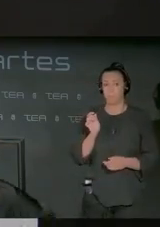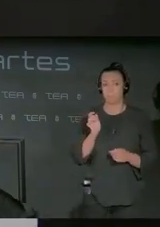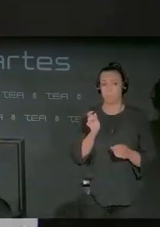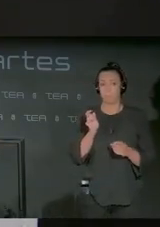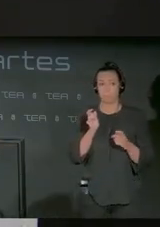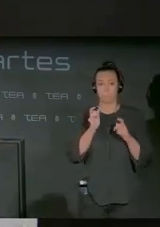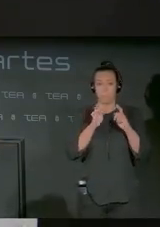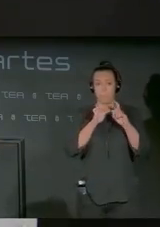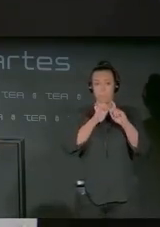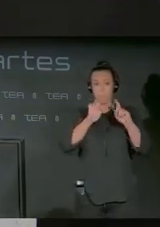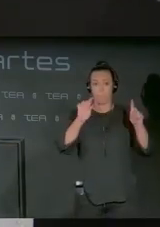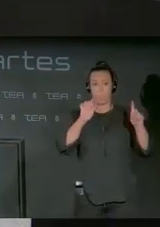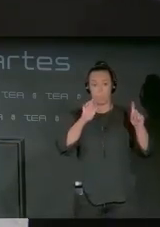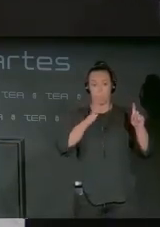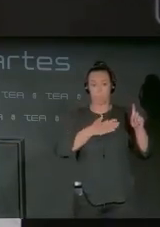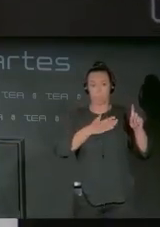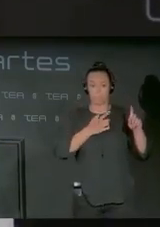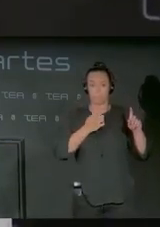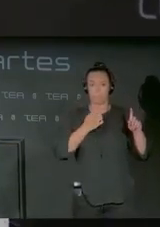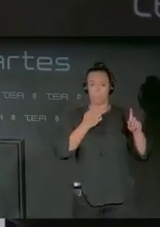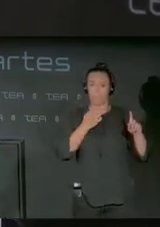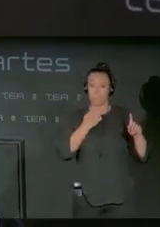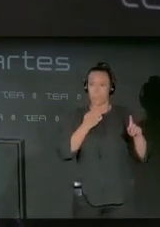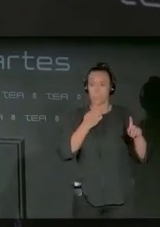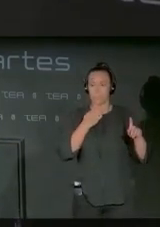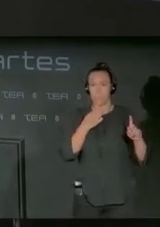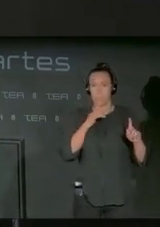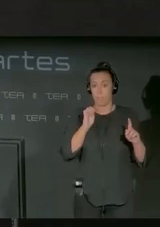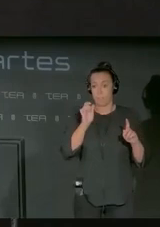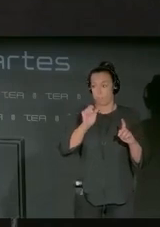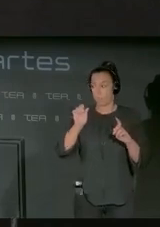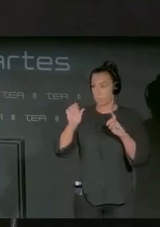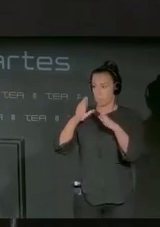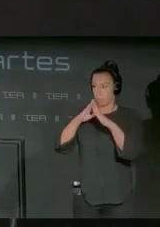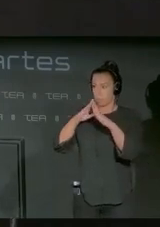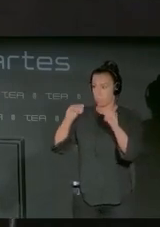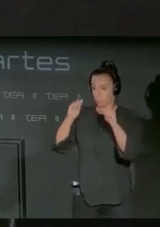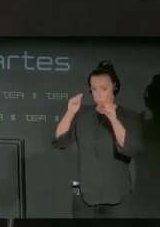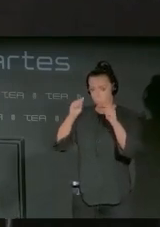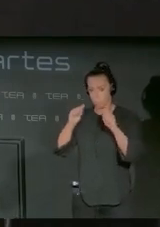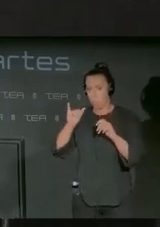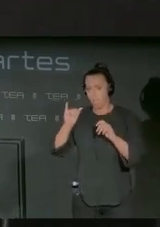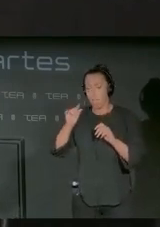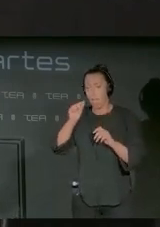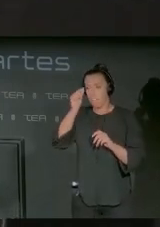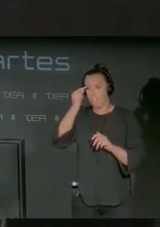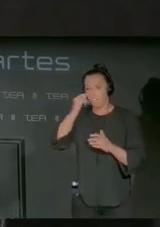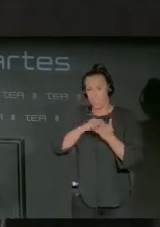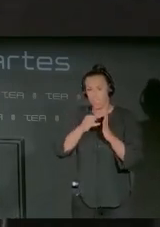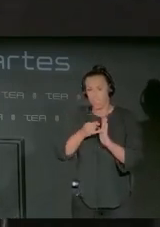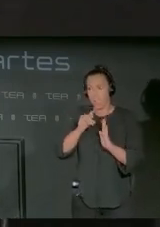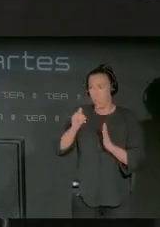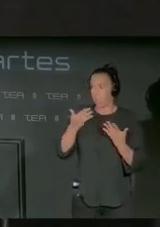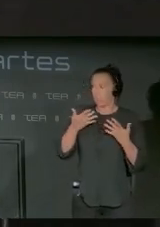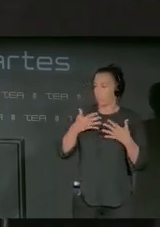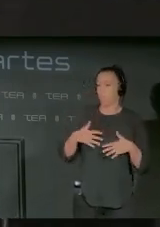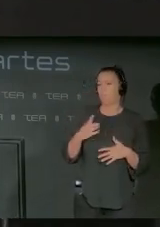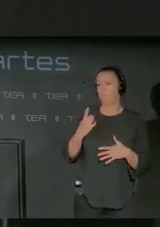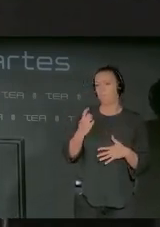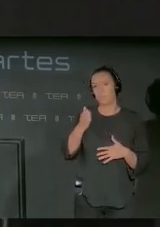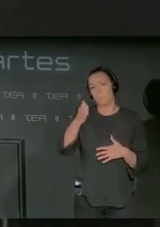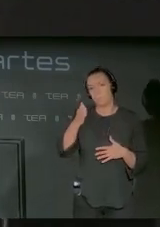in terms of technical skills and the softer skills, are the ones that they want and the ones that employ. So, if there